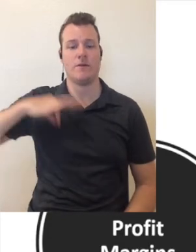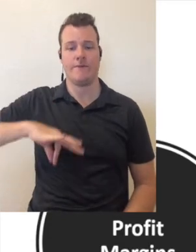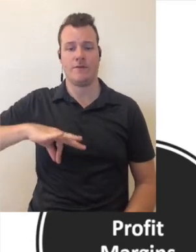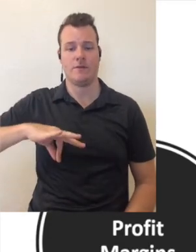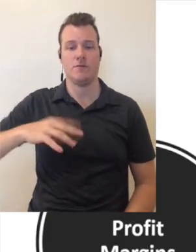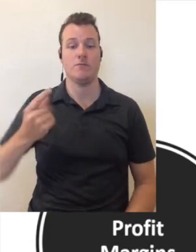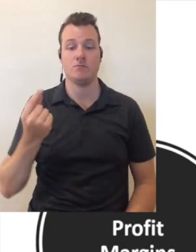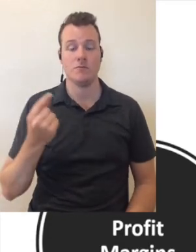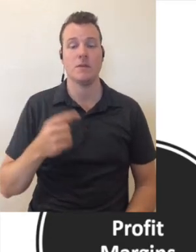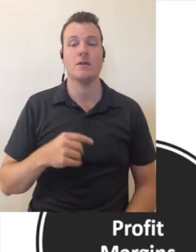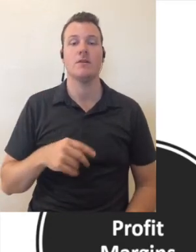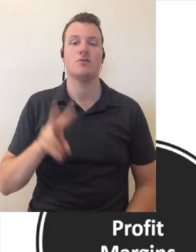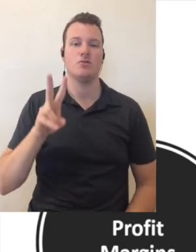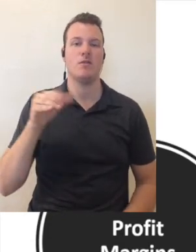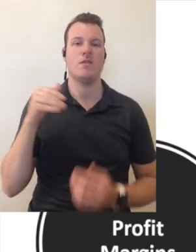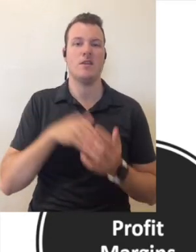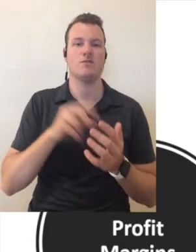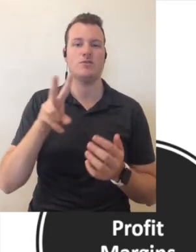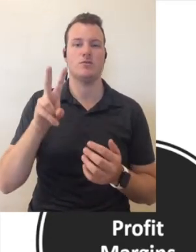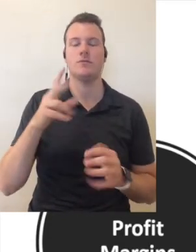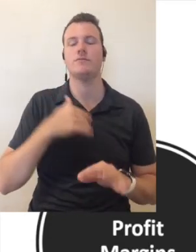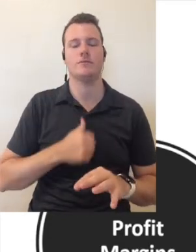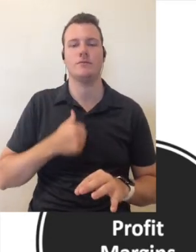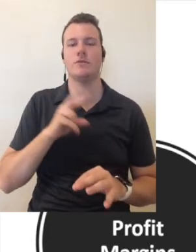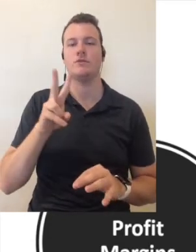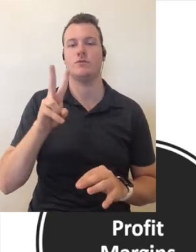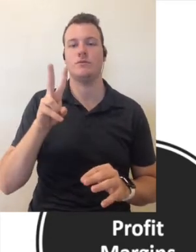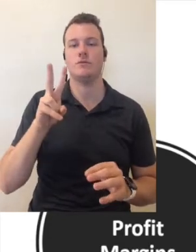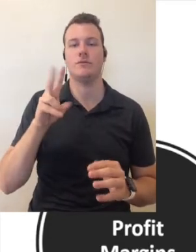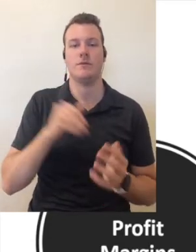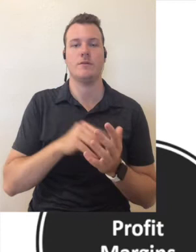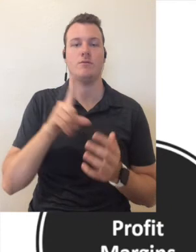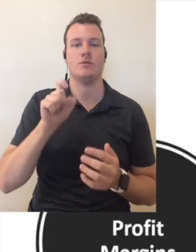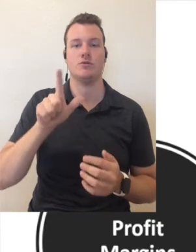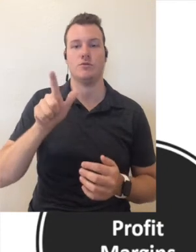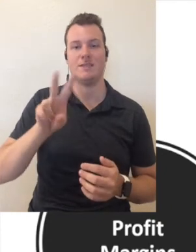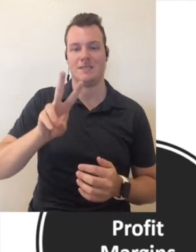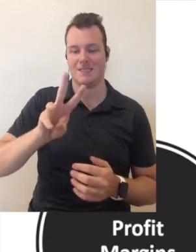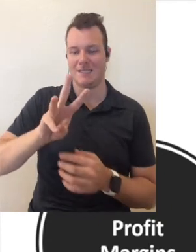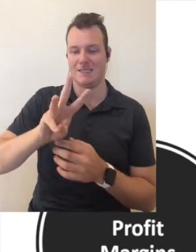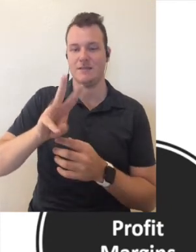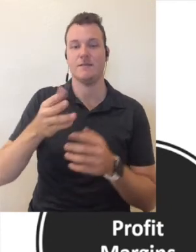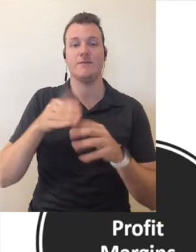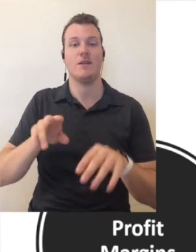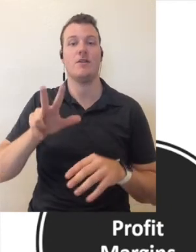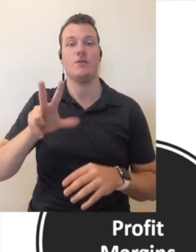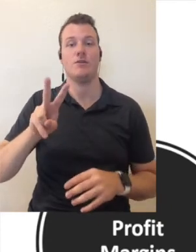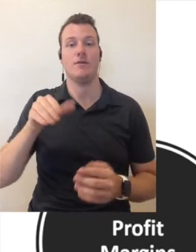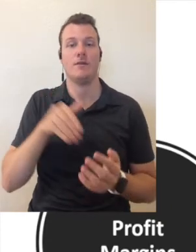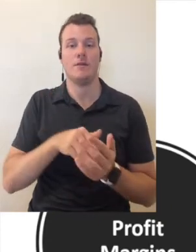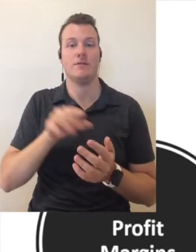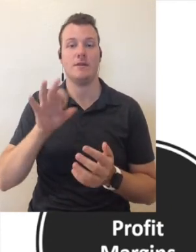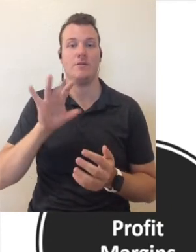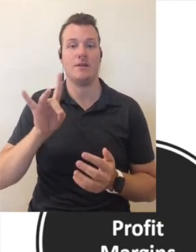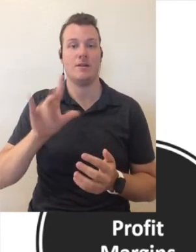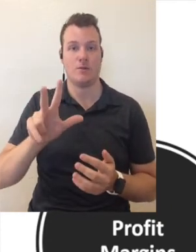business. And then the net profit is roughly